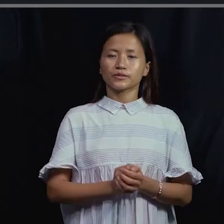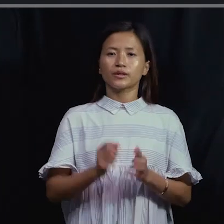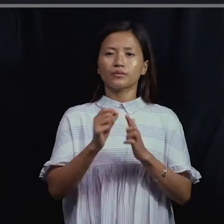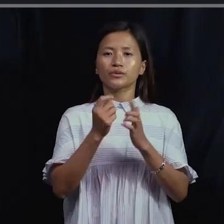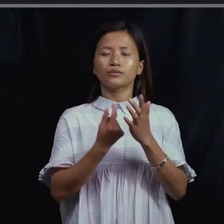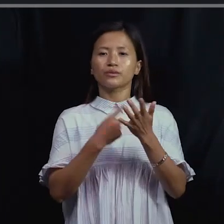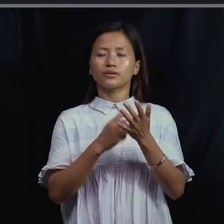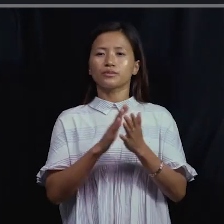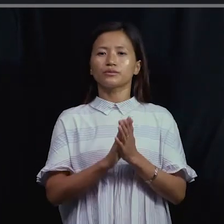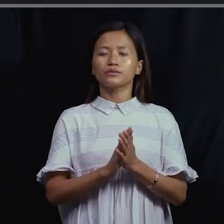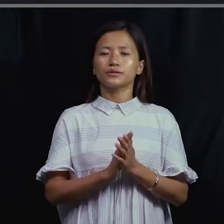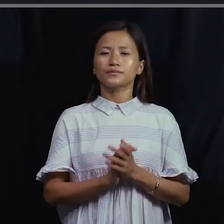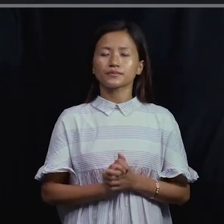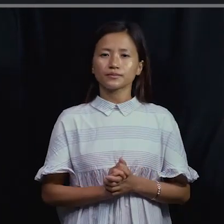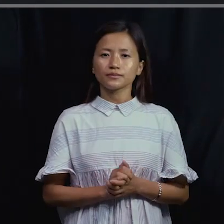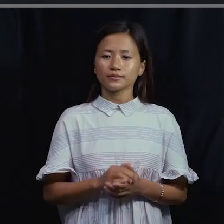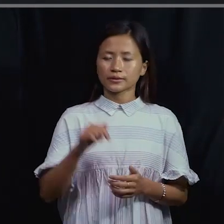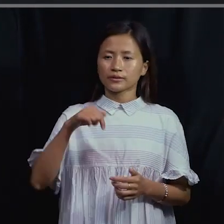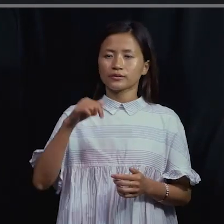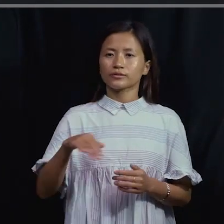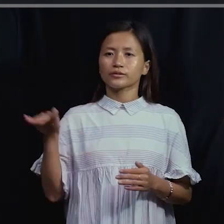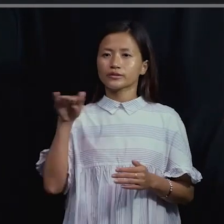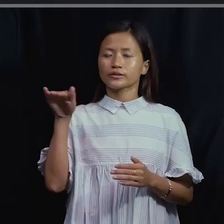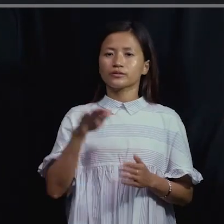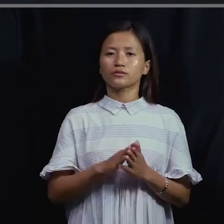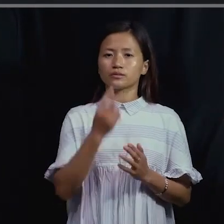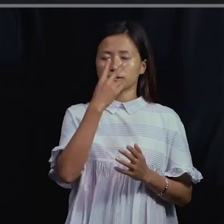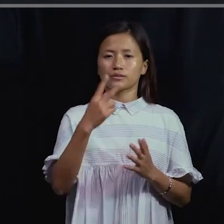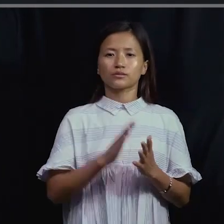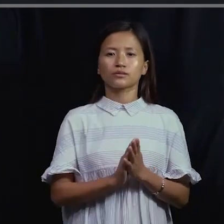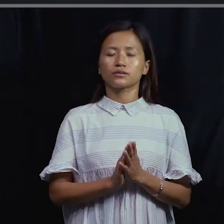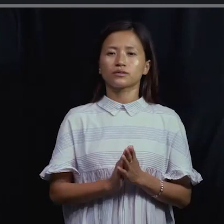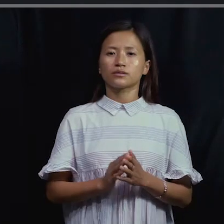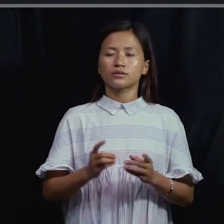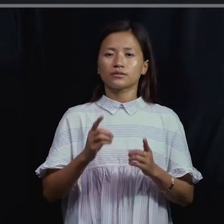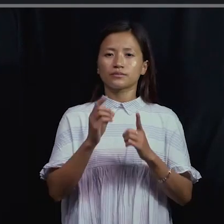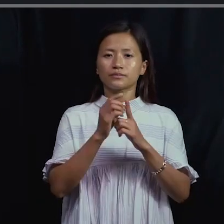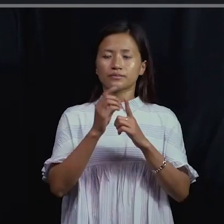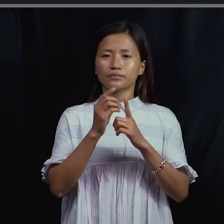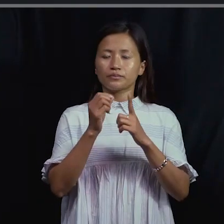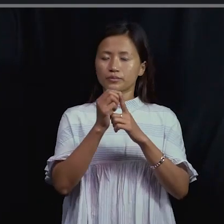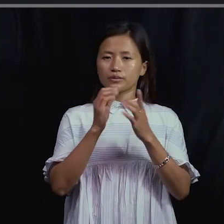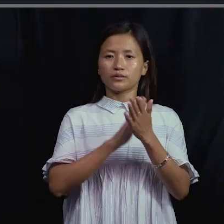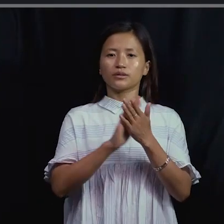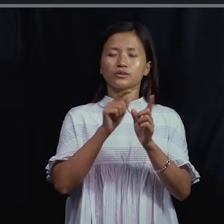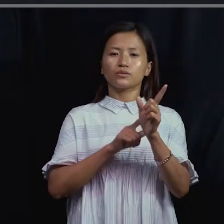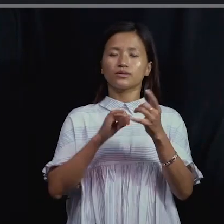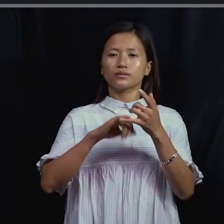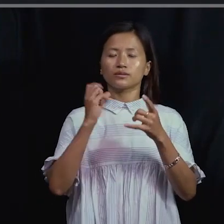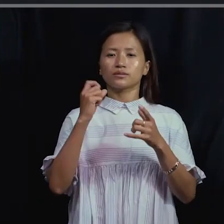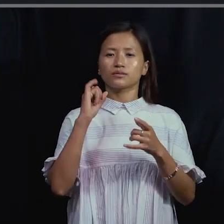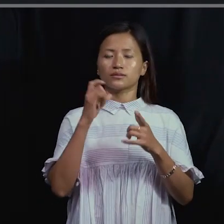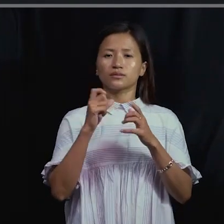puberty. And here also in this stage we have to look into the physical, social, emotional